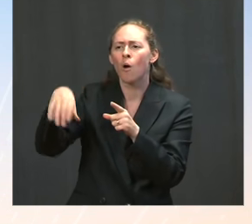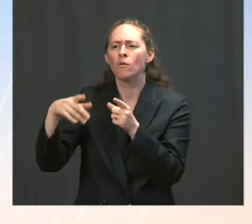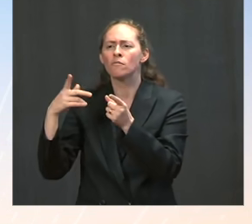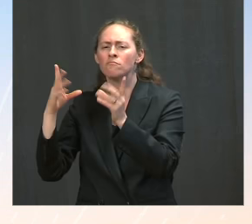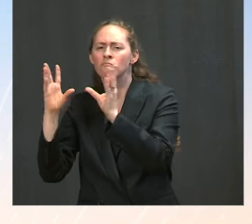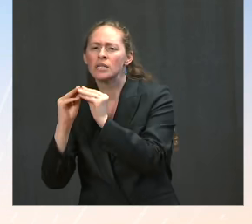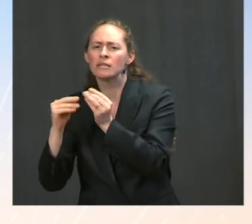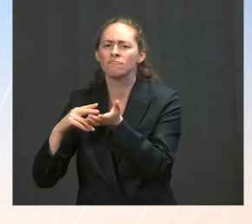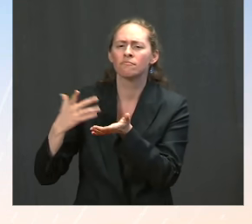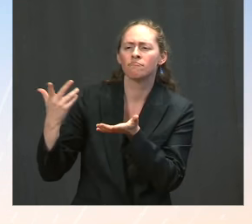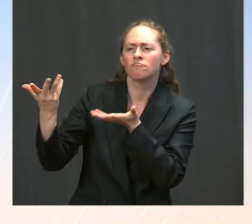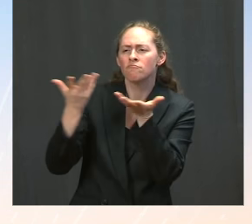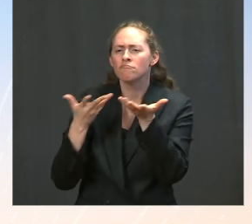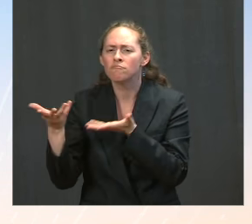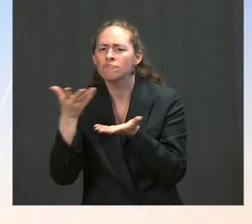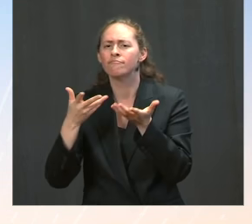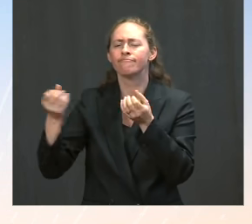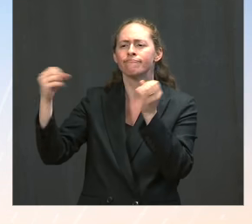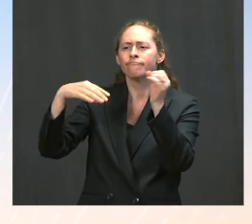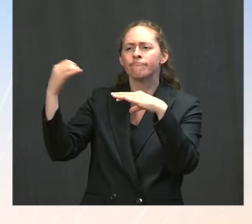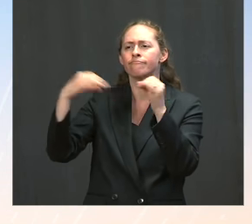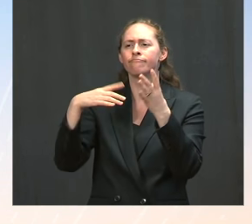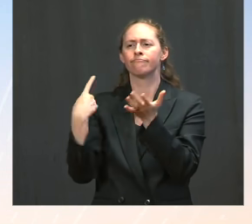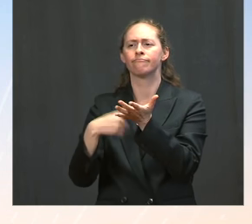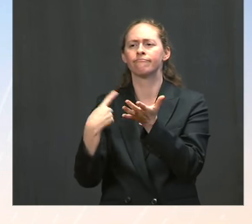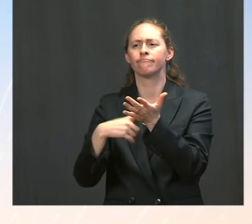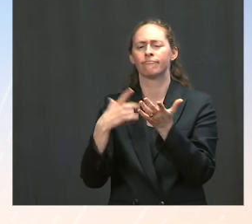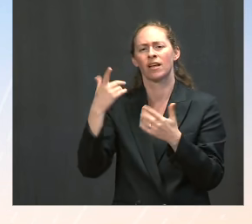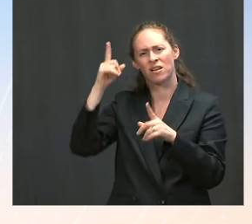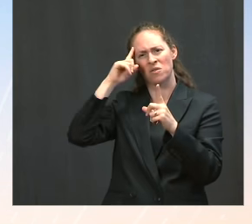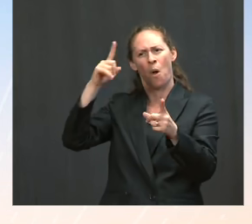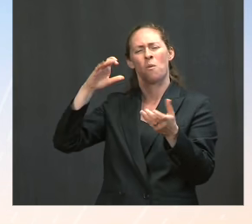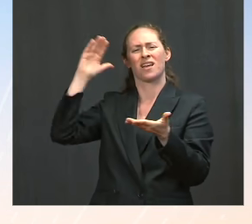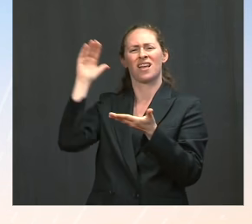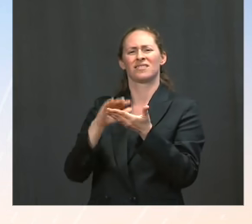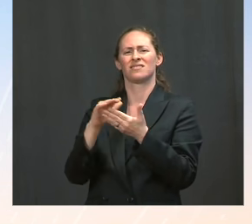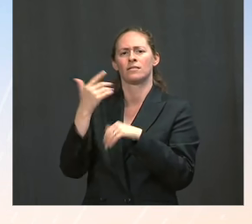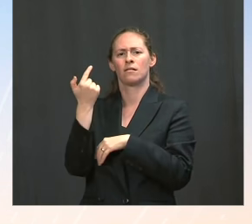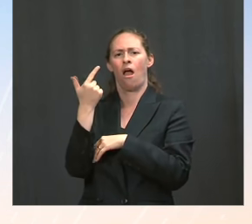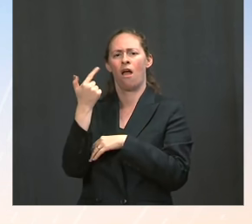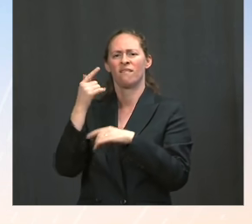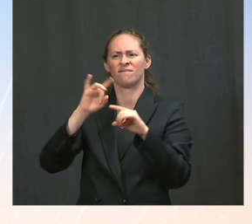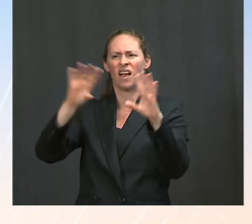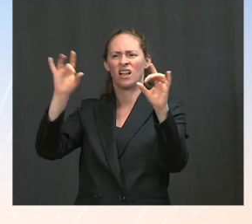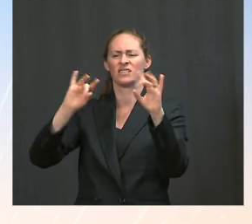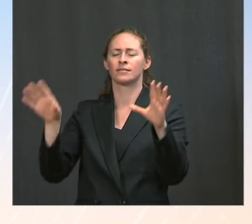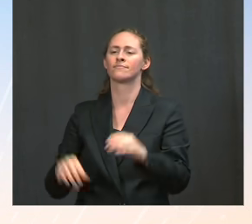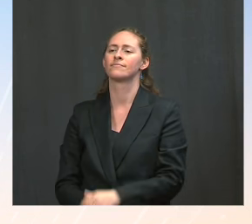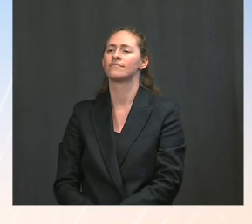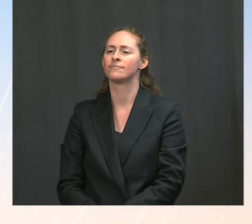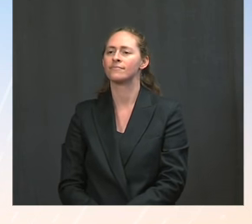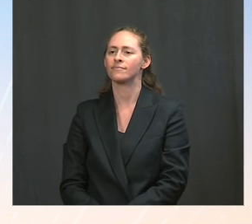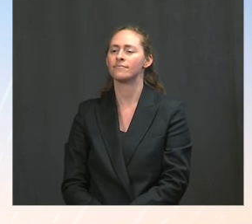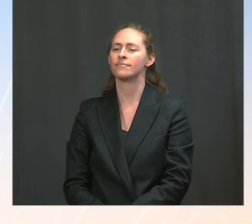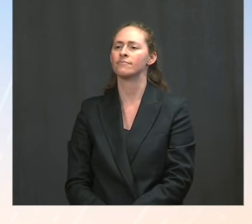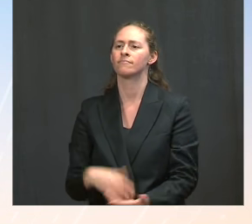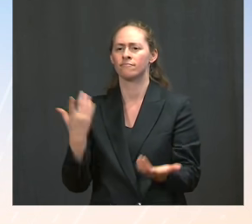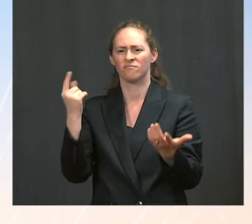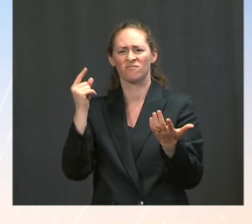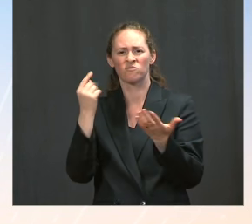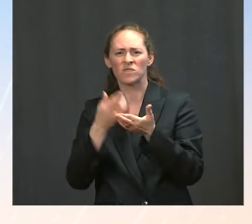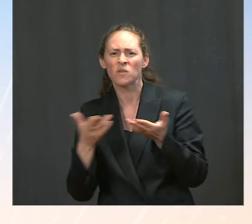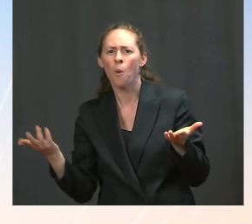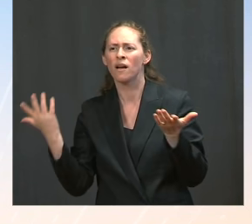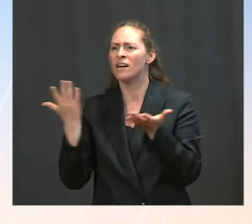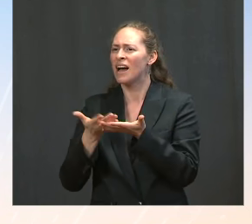violence. The regional strike forces we've talked about a bit in the past, but they will leverage existing resources to ensure sustained efforts across city and state